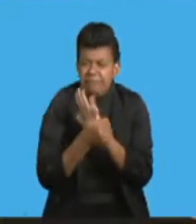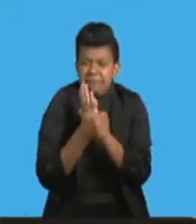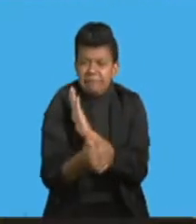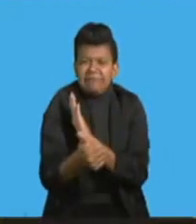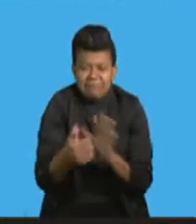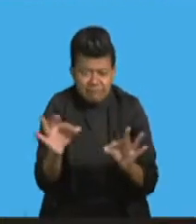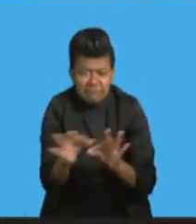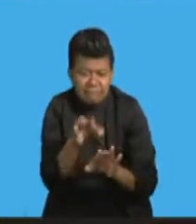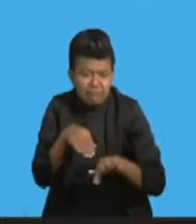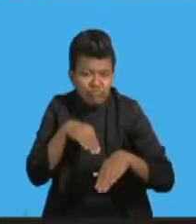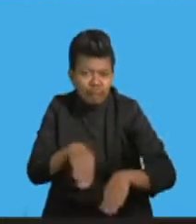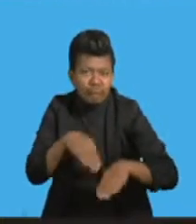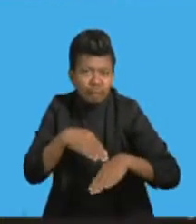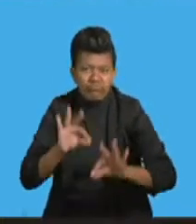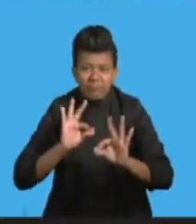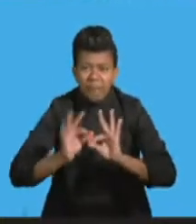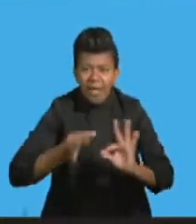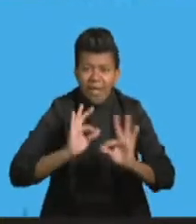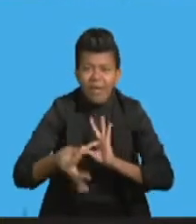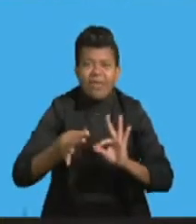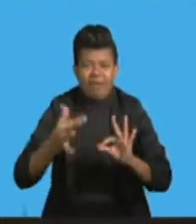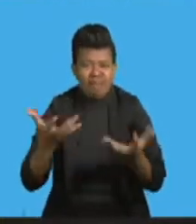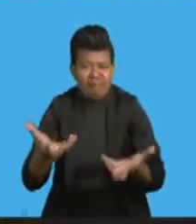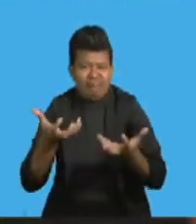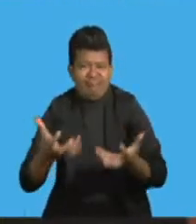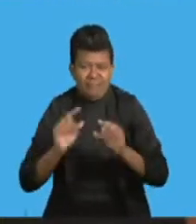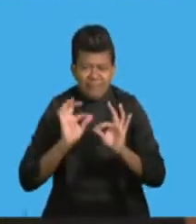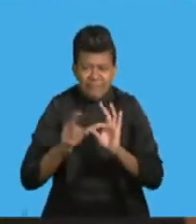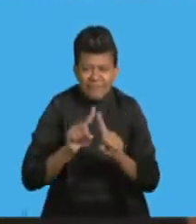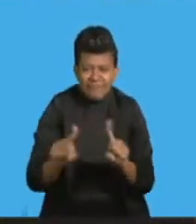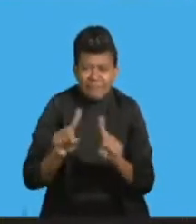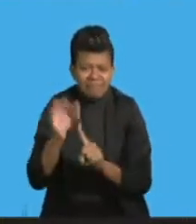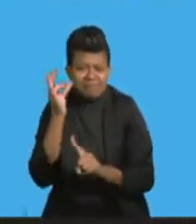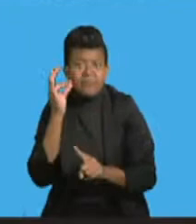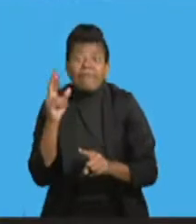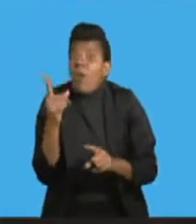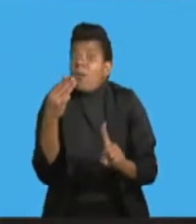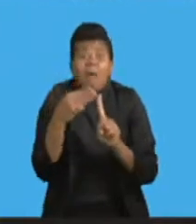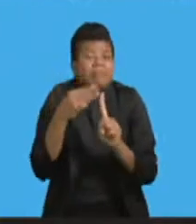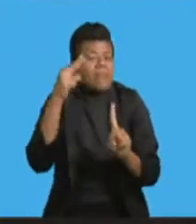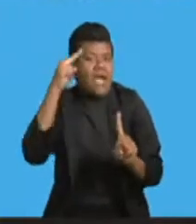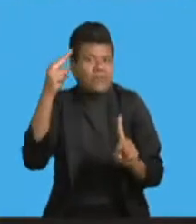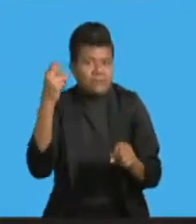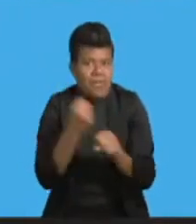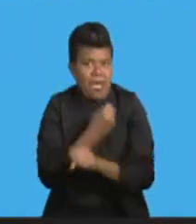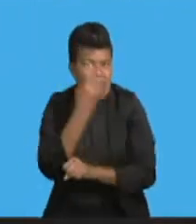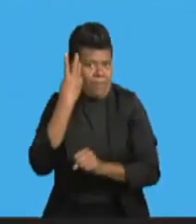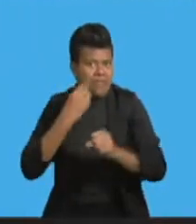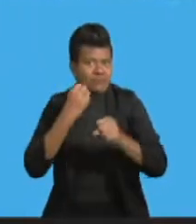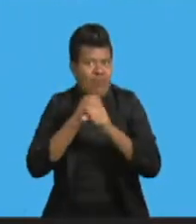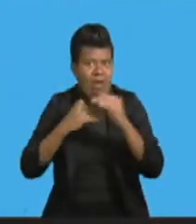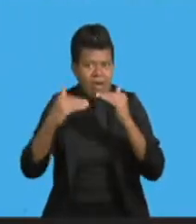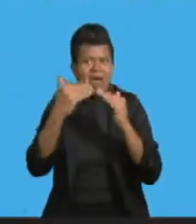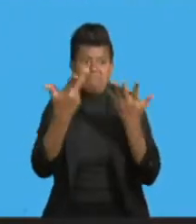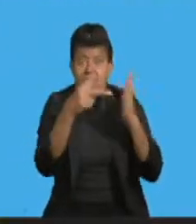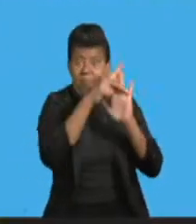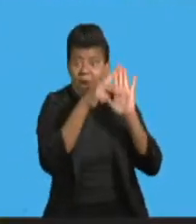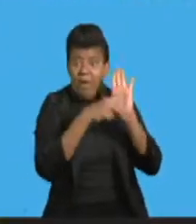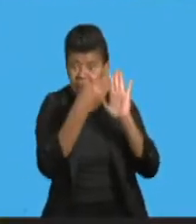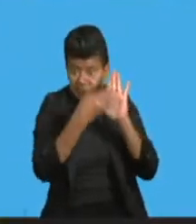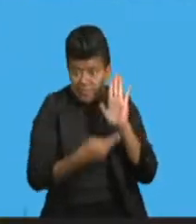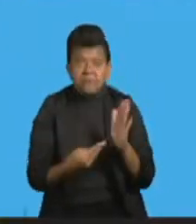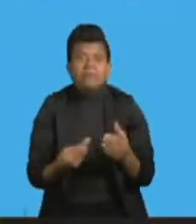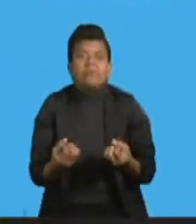are the main highlights of the National Gender Policy. There's a lot more in it. It's available on the Ministry of